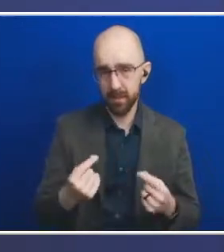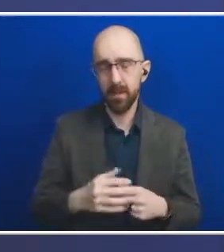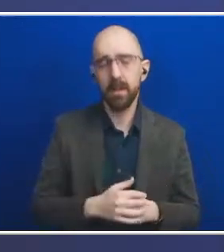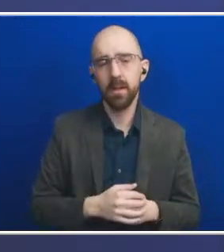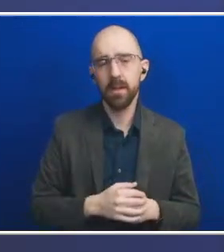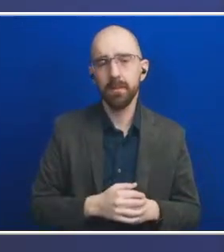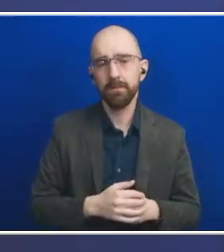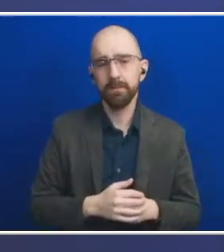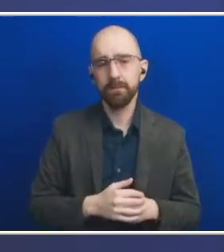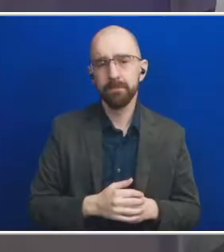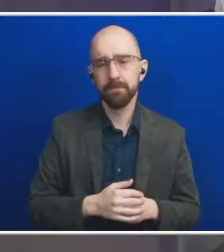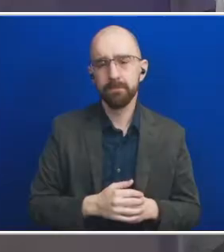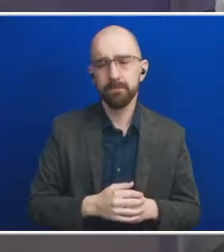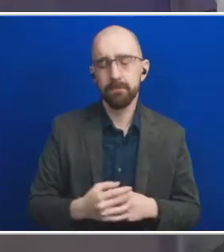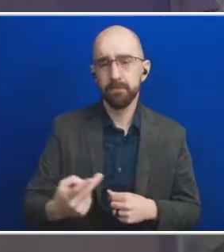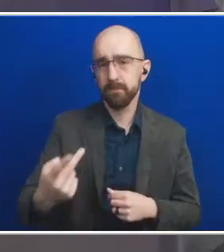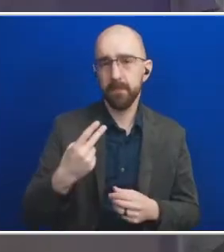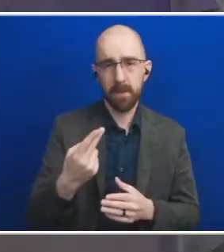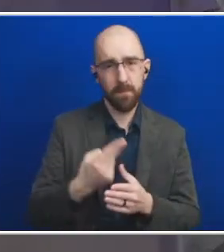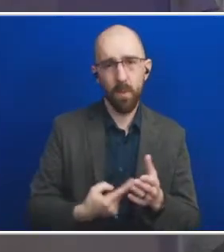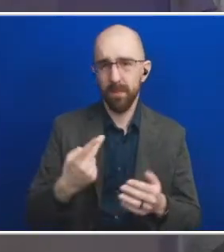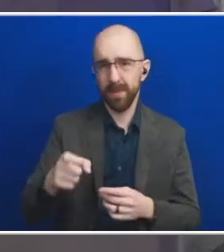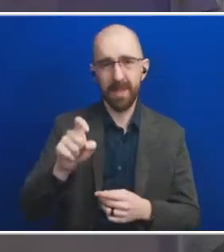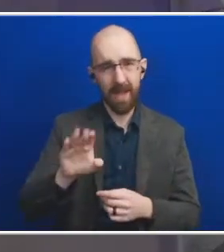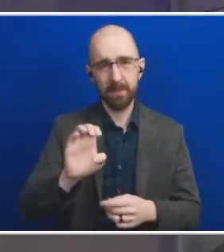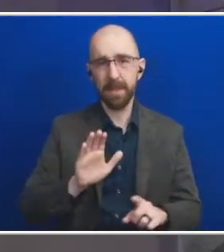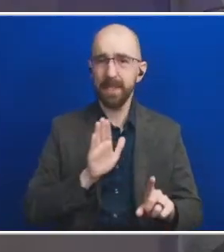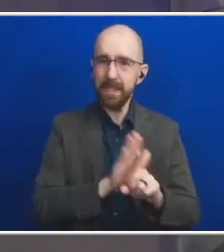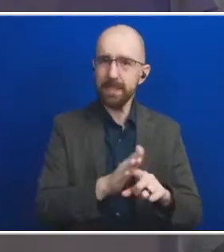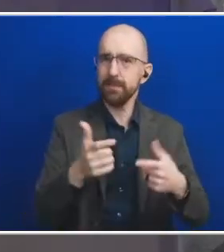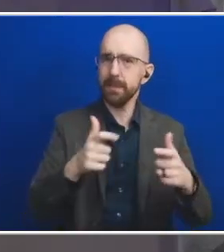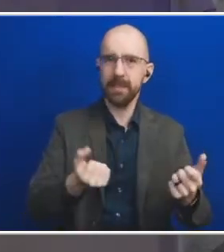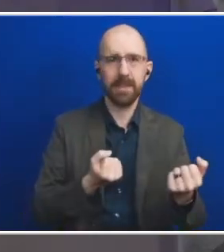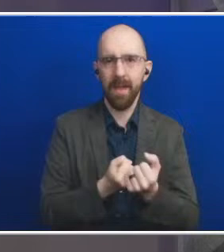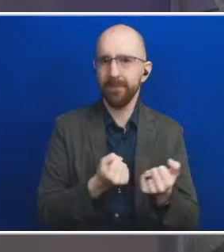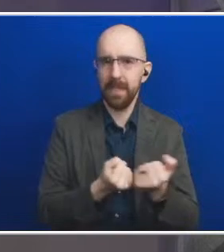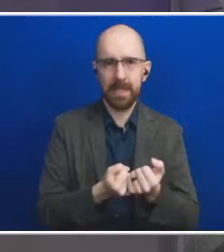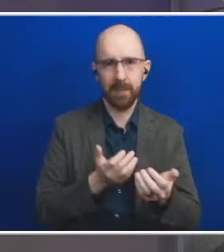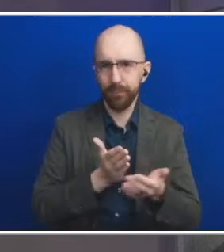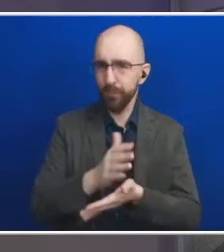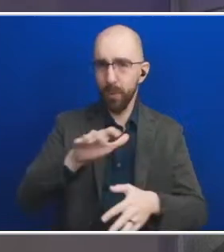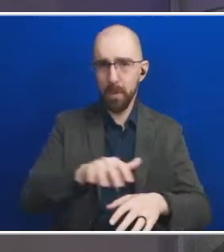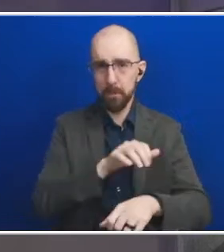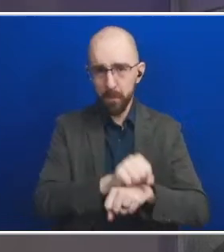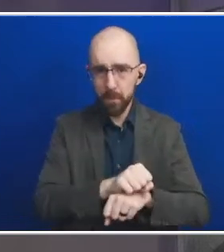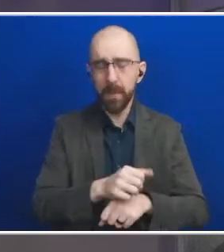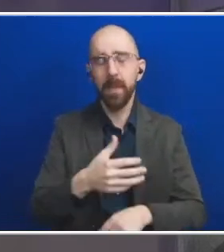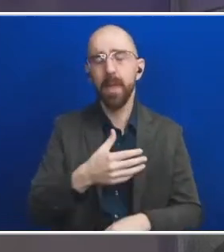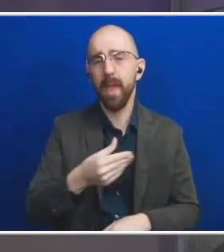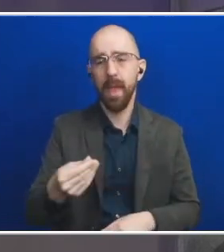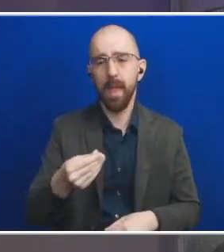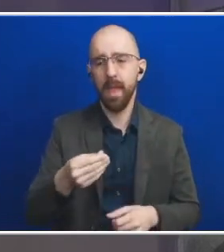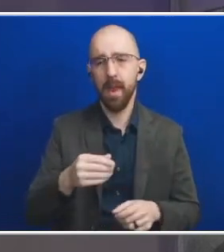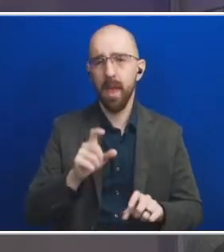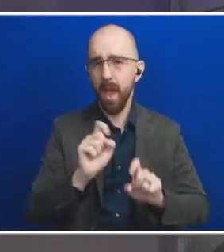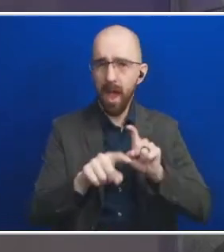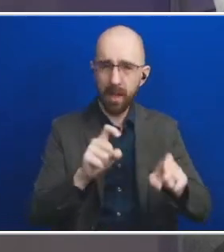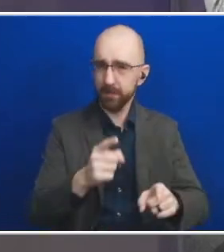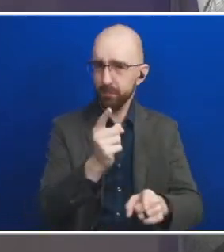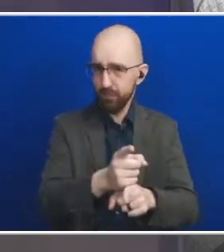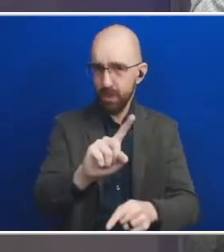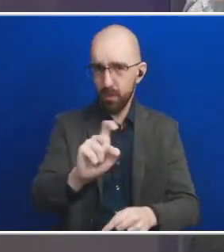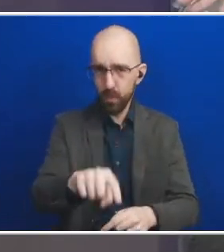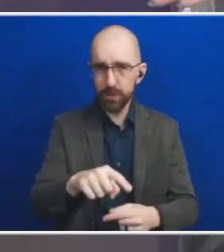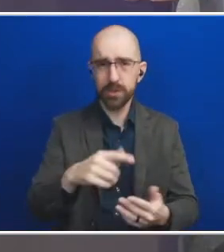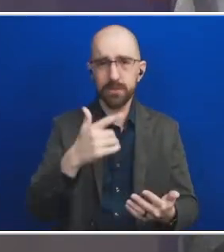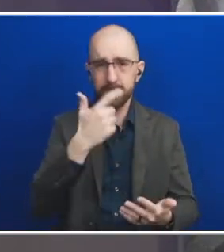both of us, we have to be his biggest advocate during all these appointments and, asking all the right questions, because